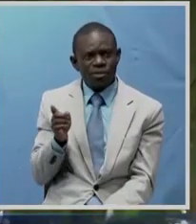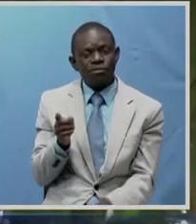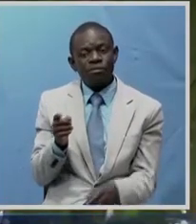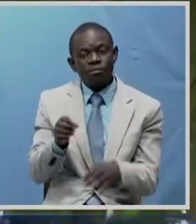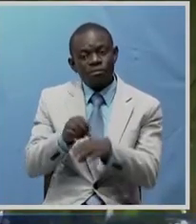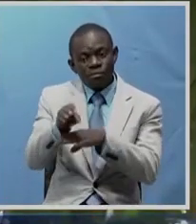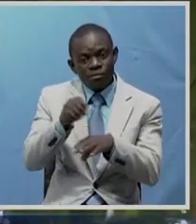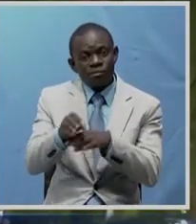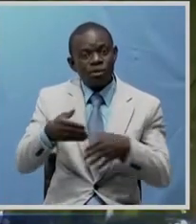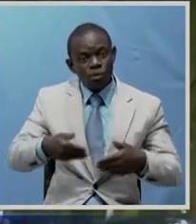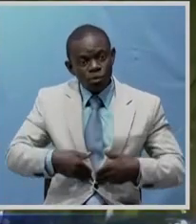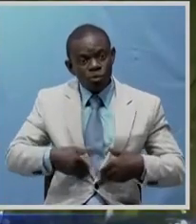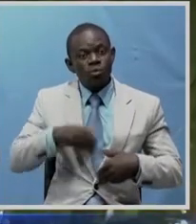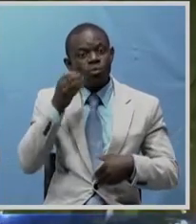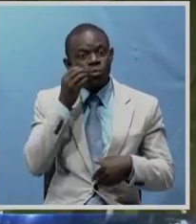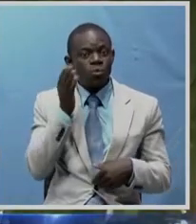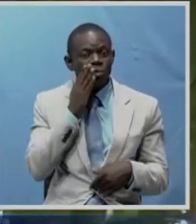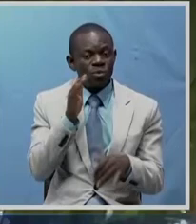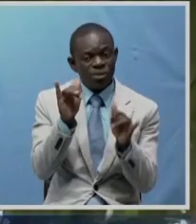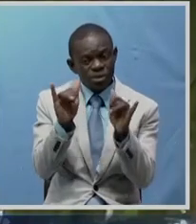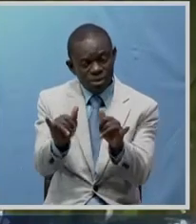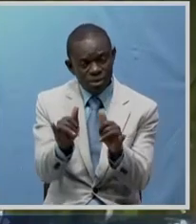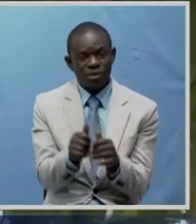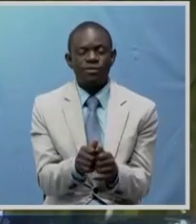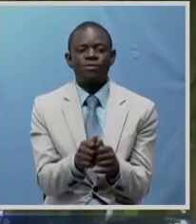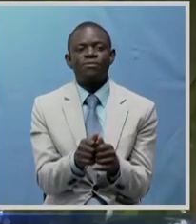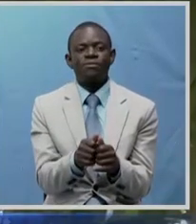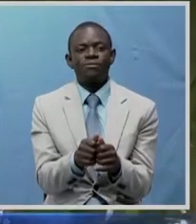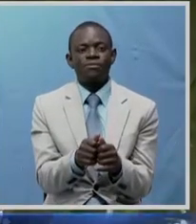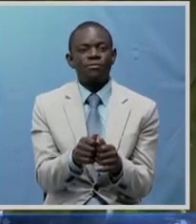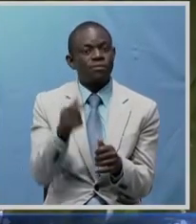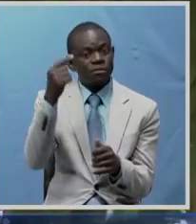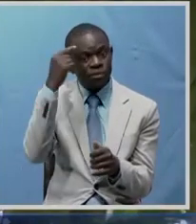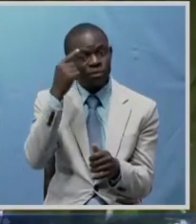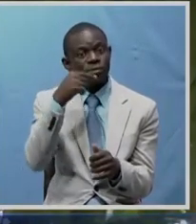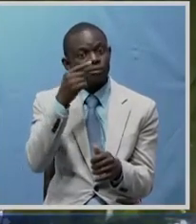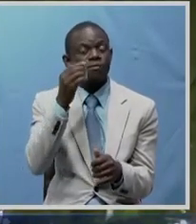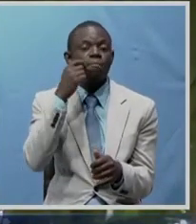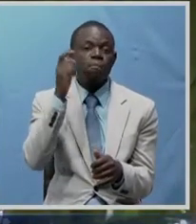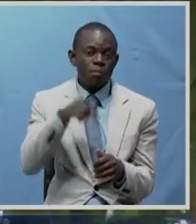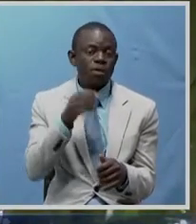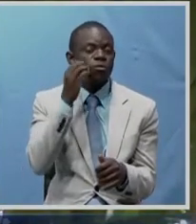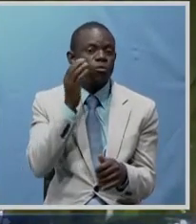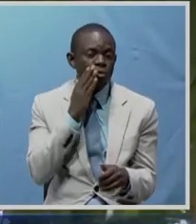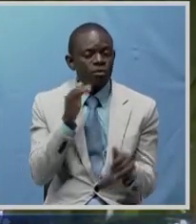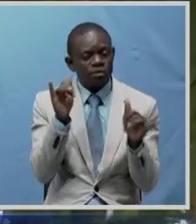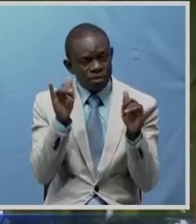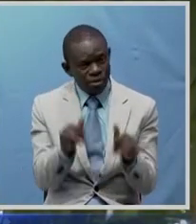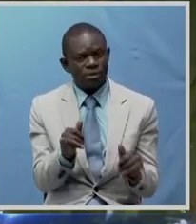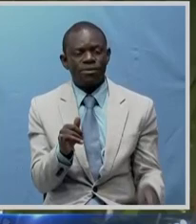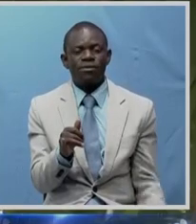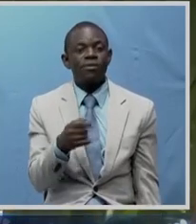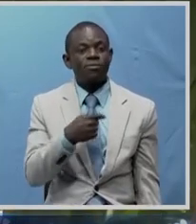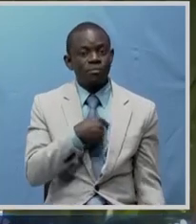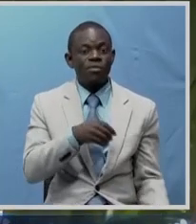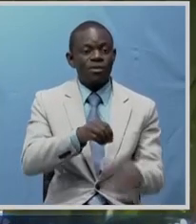preventive measures that we said is stay at home. So one of the measures that the youths are not complying to is the measure of staying at home. So I would really advise them that